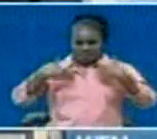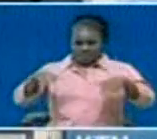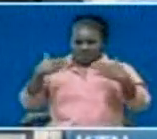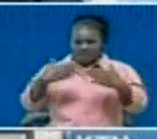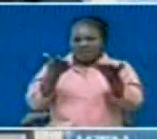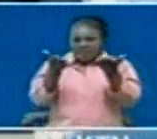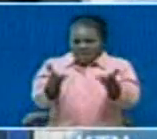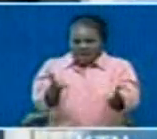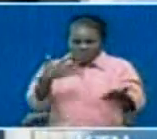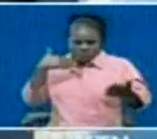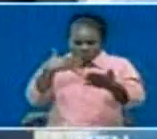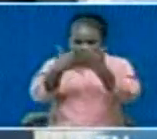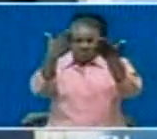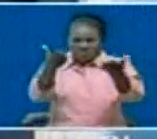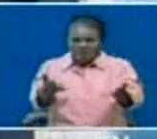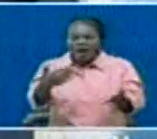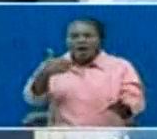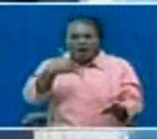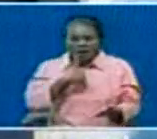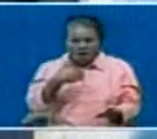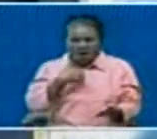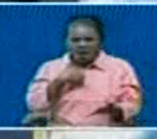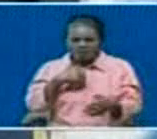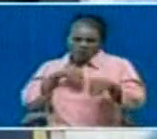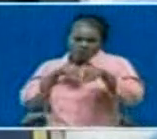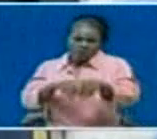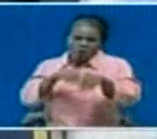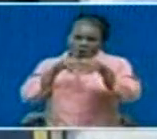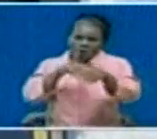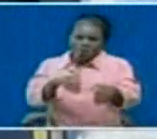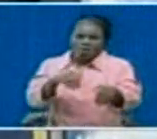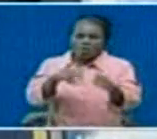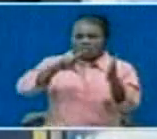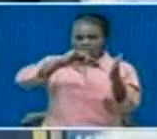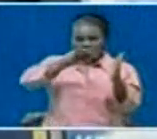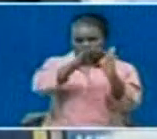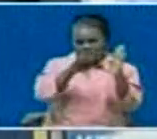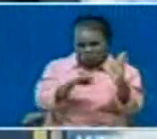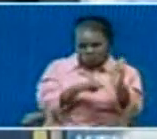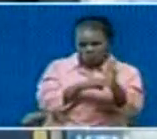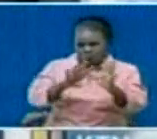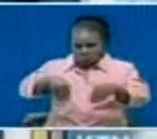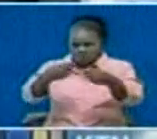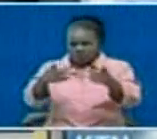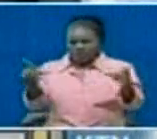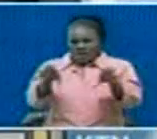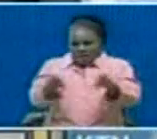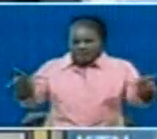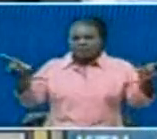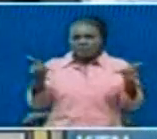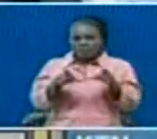So far, we have earnestly pursued a comprehensive program on the issuance of title